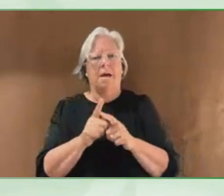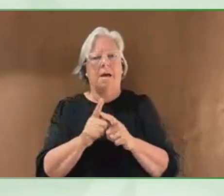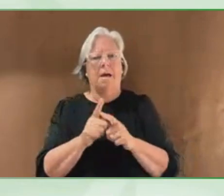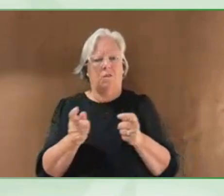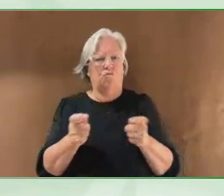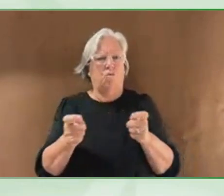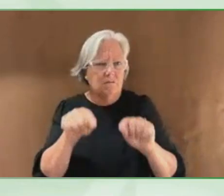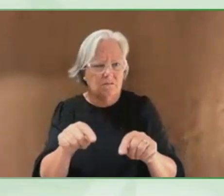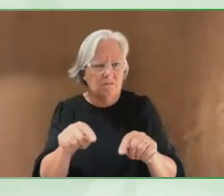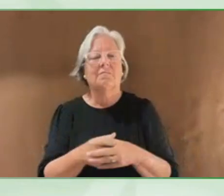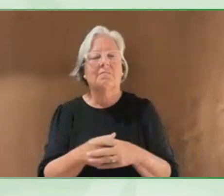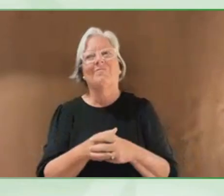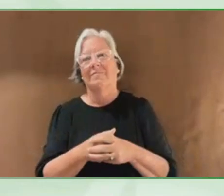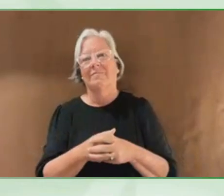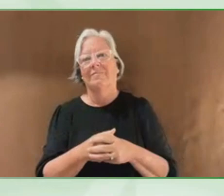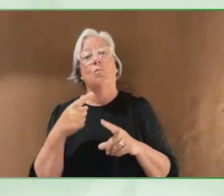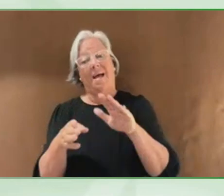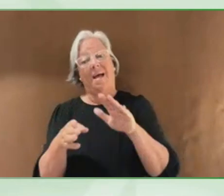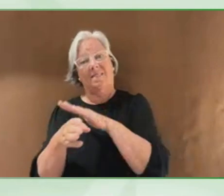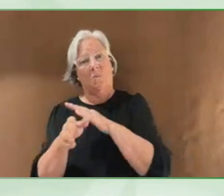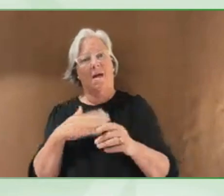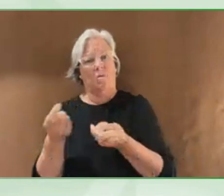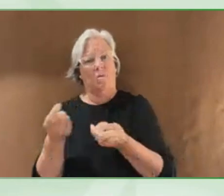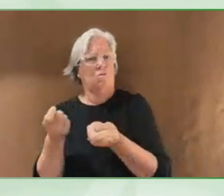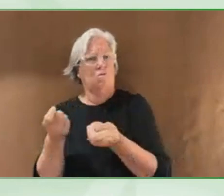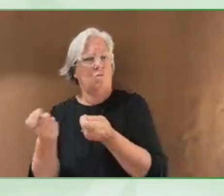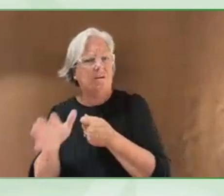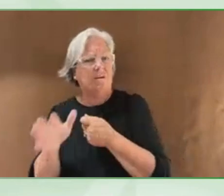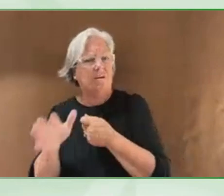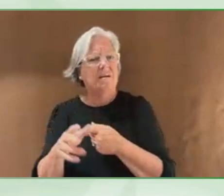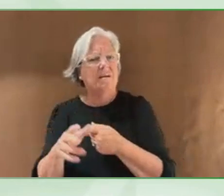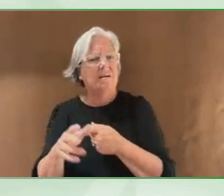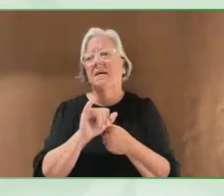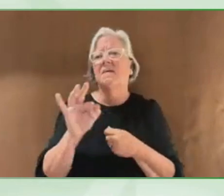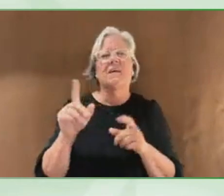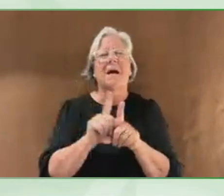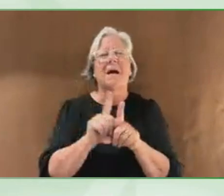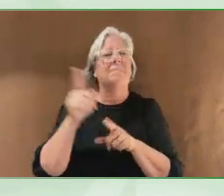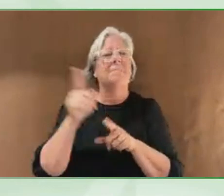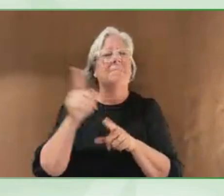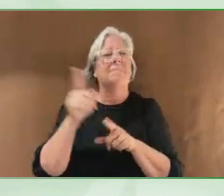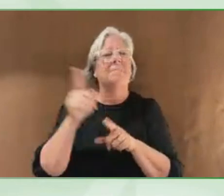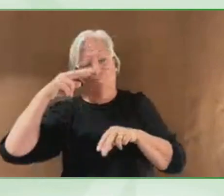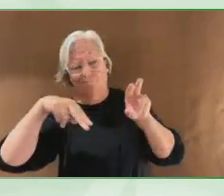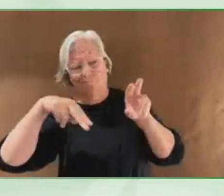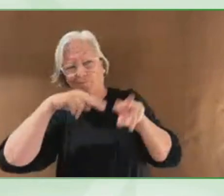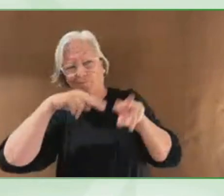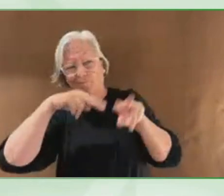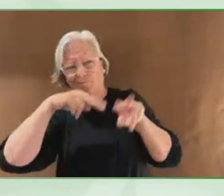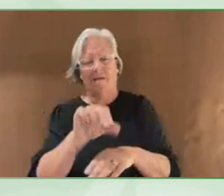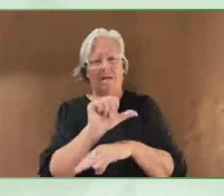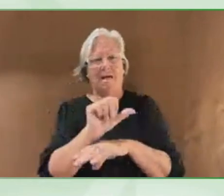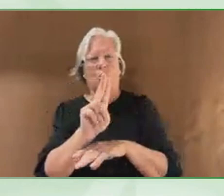where our internal audit function goes round and checks whether or not the business is actually doing what it's supposed to do.